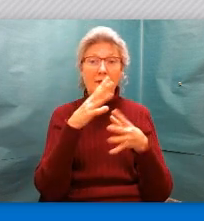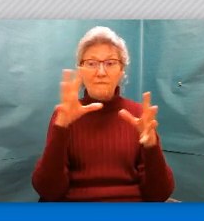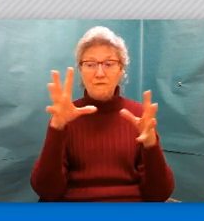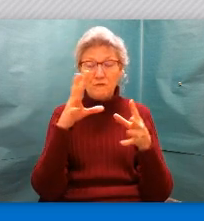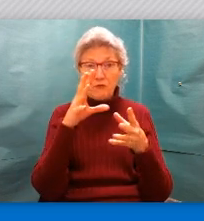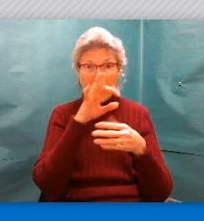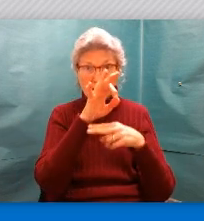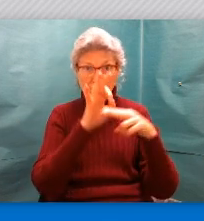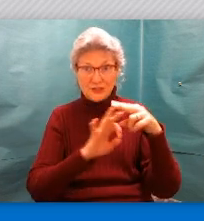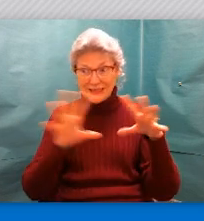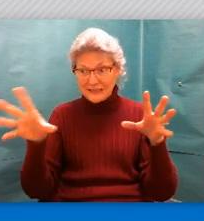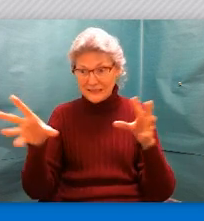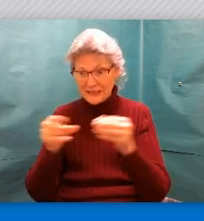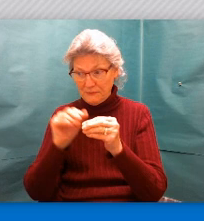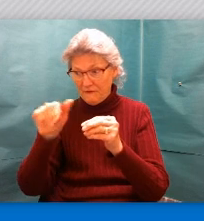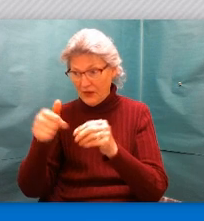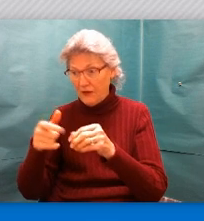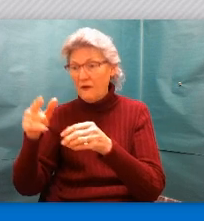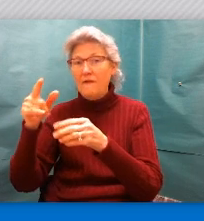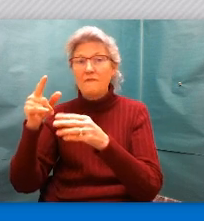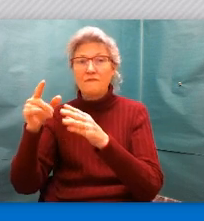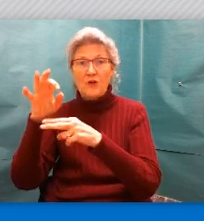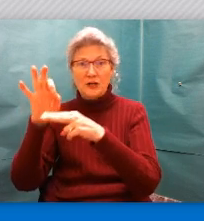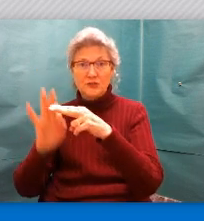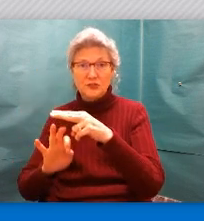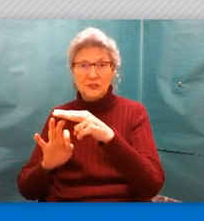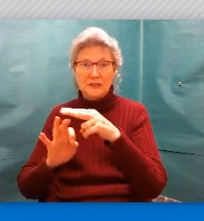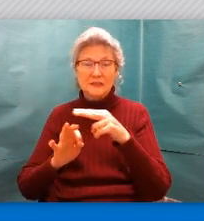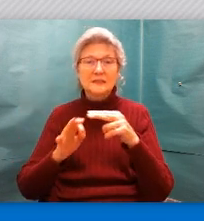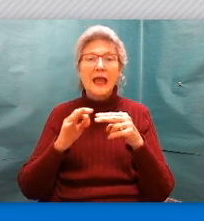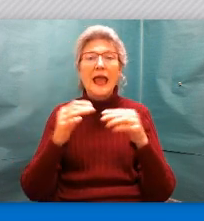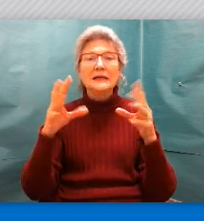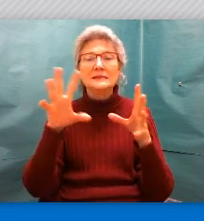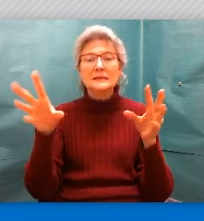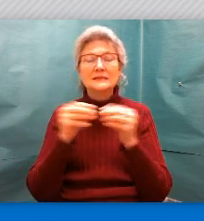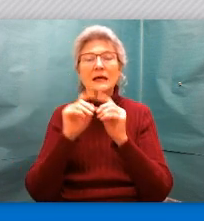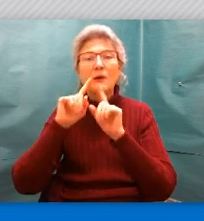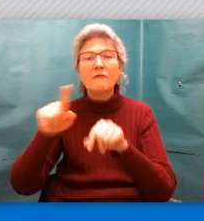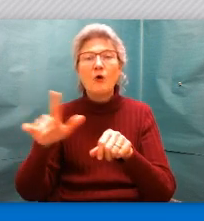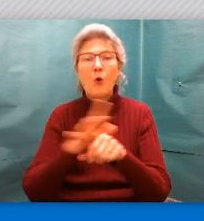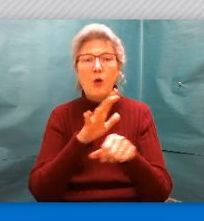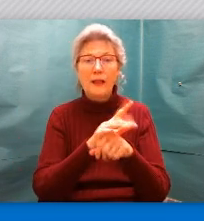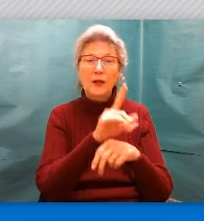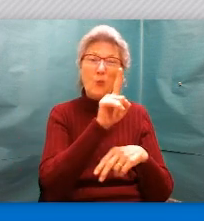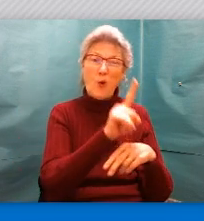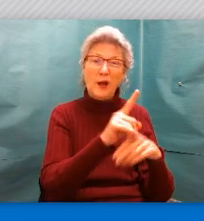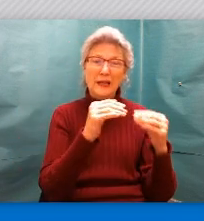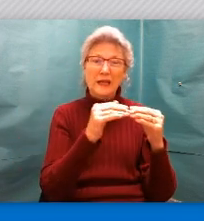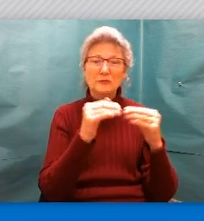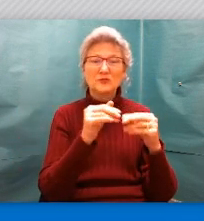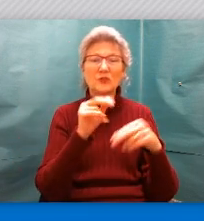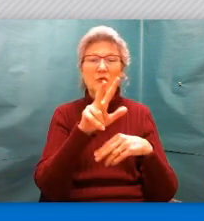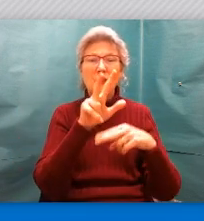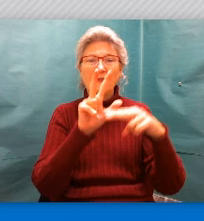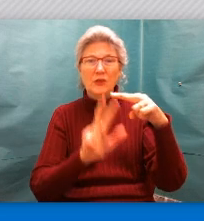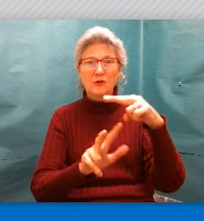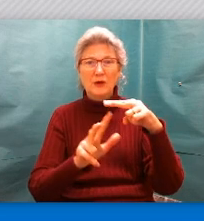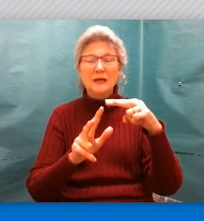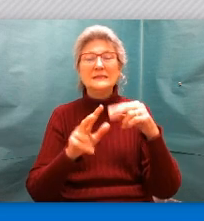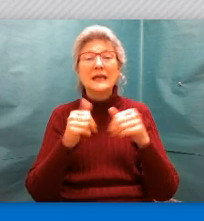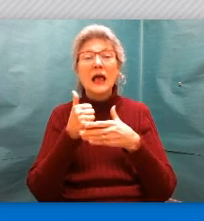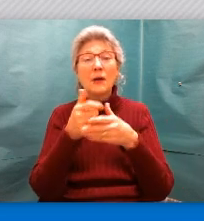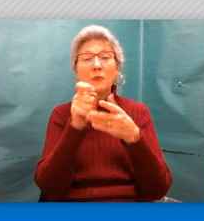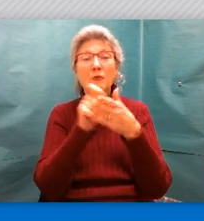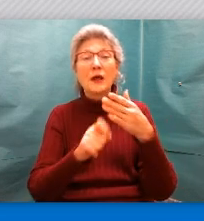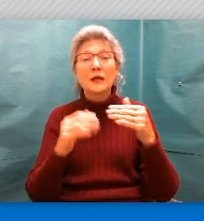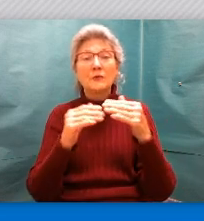or a whole as a fraction. Example, 1 is equal to 3/3 to help write equivalent forms of fractions. As